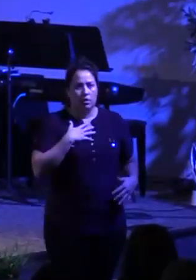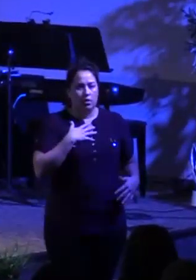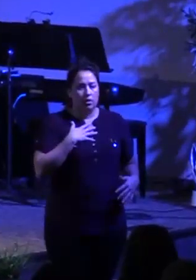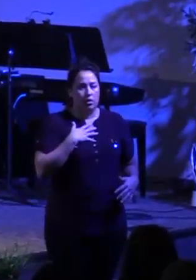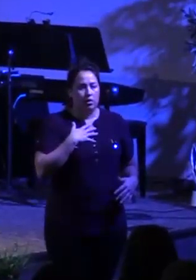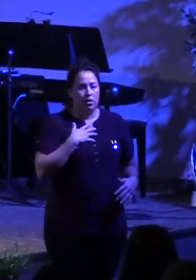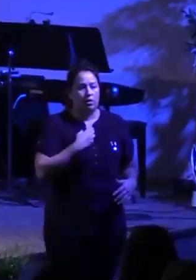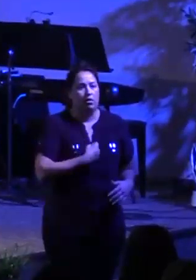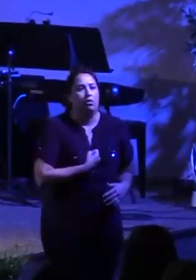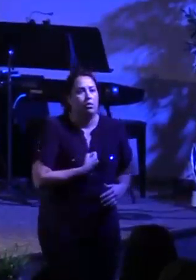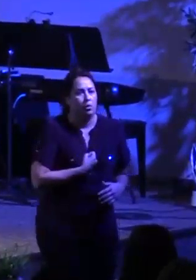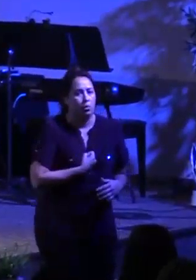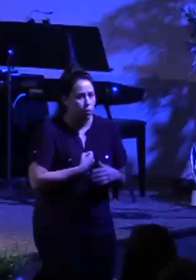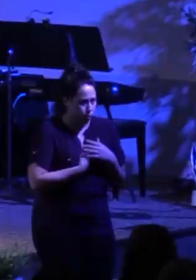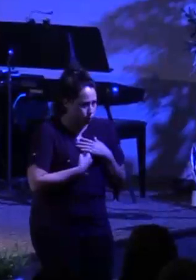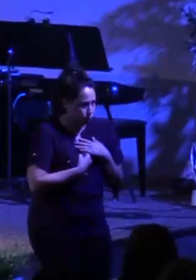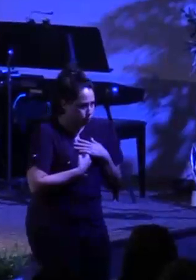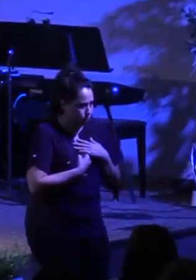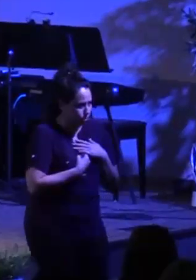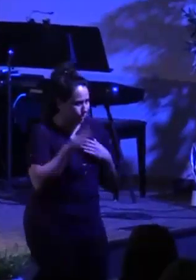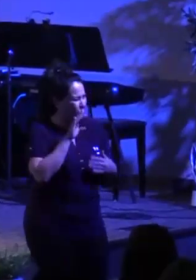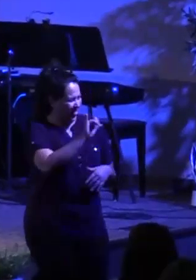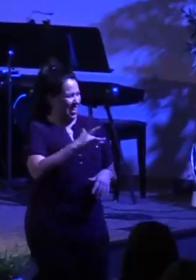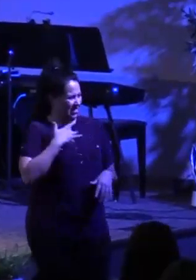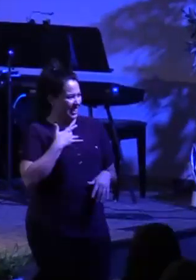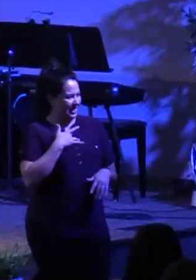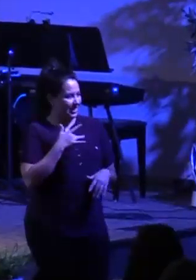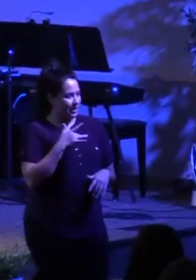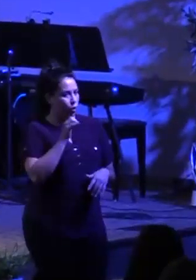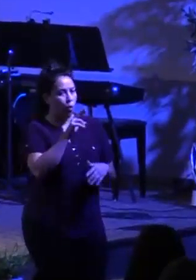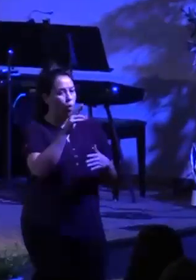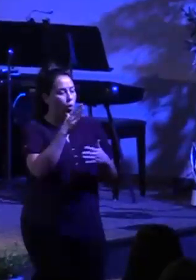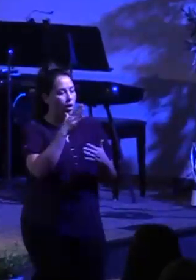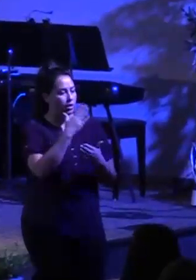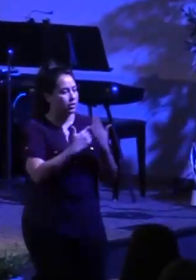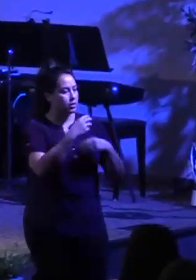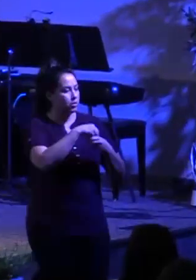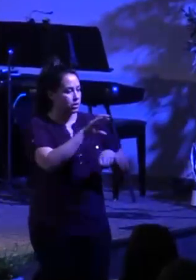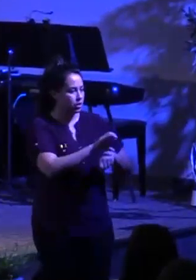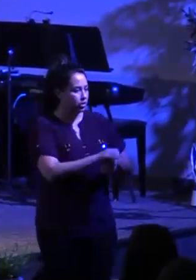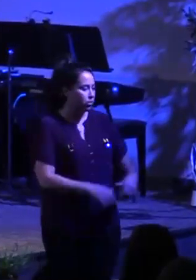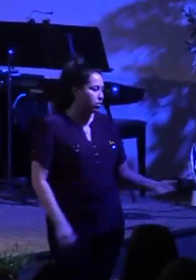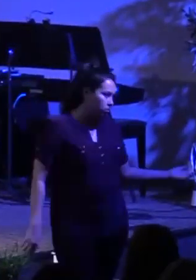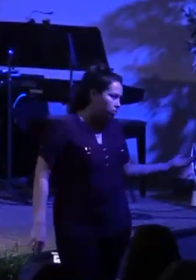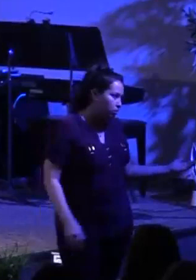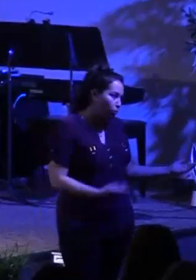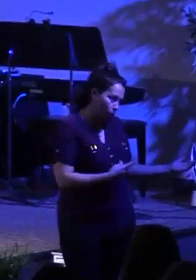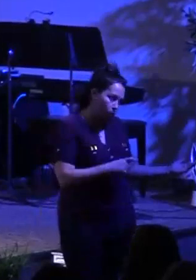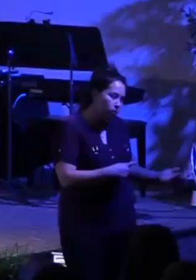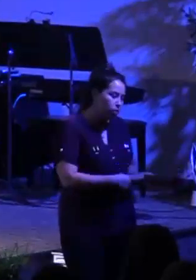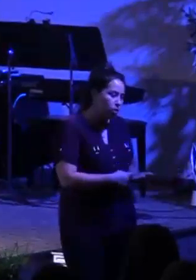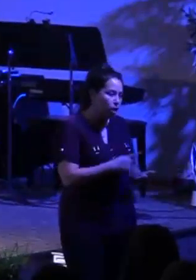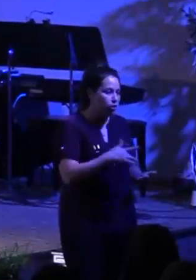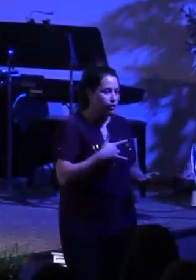like your heart sort of shrinks a bit? Or somebody in the church goes, bro, we got to talk. Have you ever